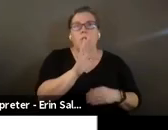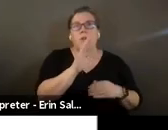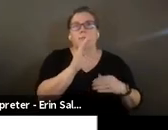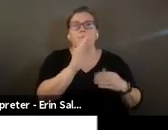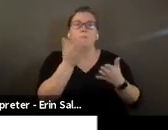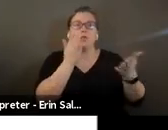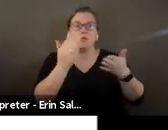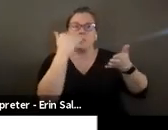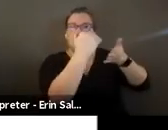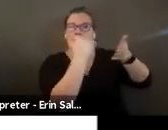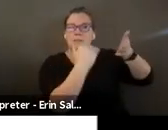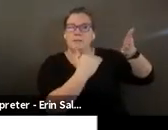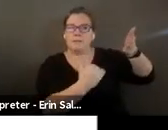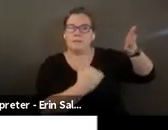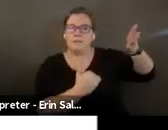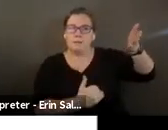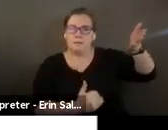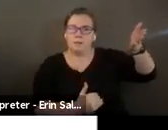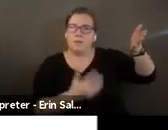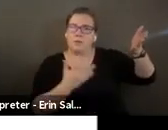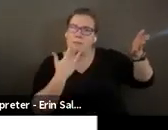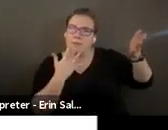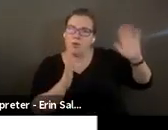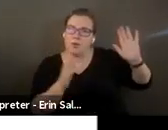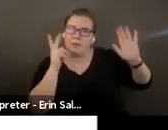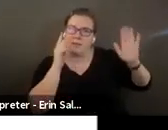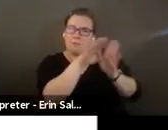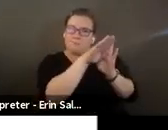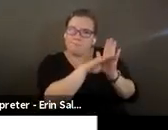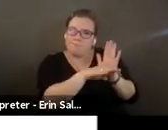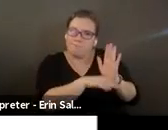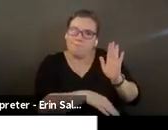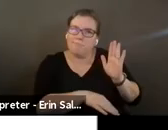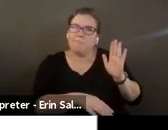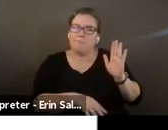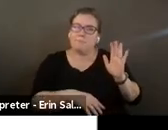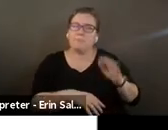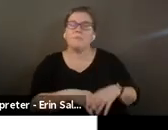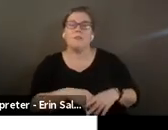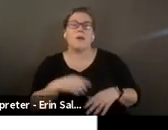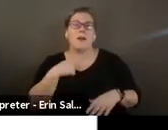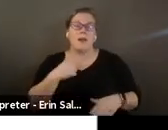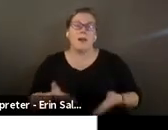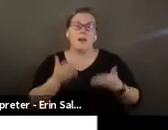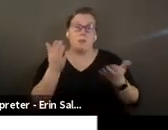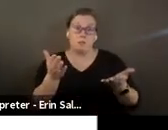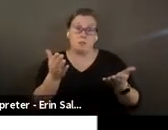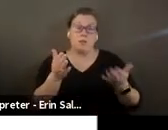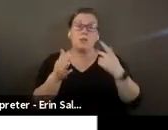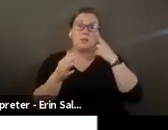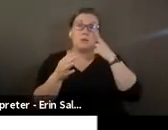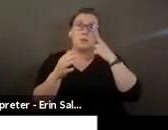services is also preferred. So what I suggest is that you send